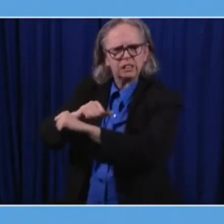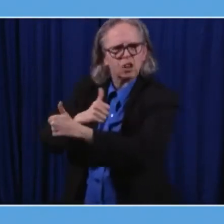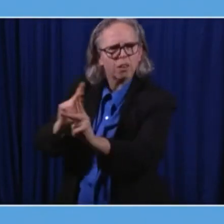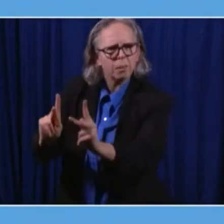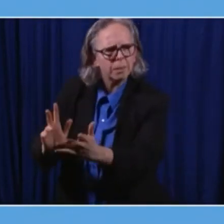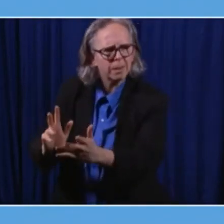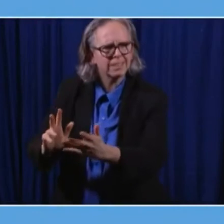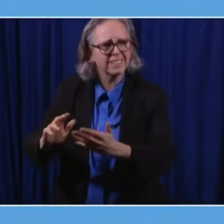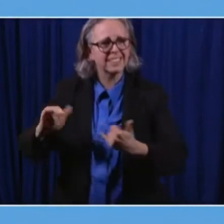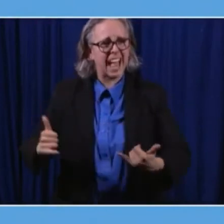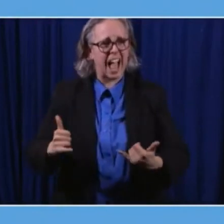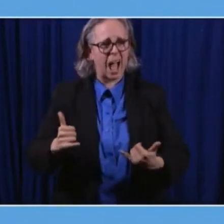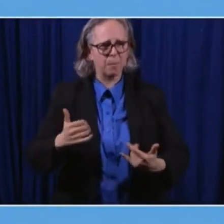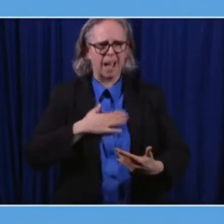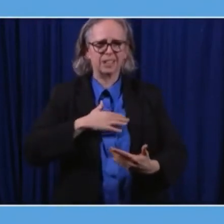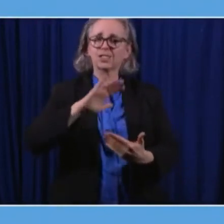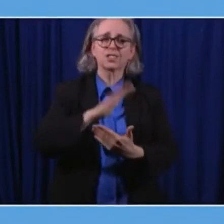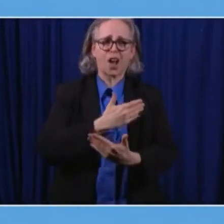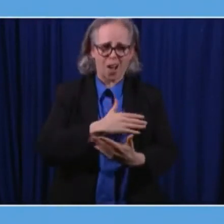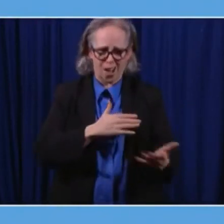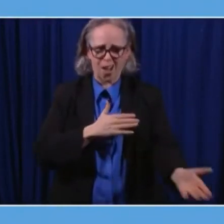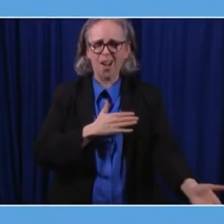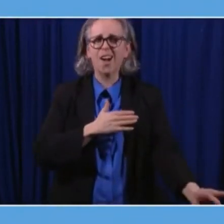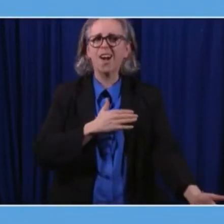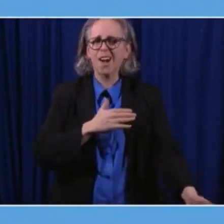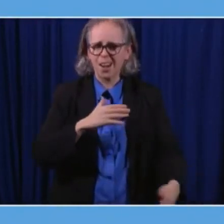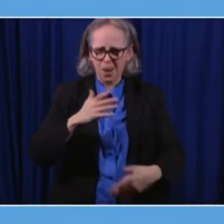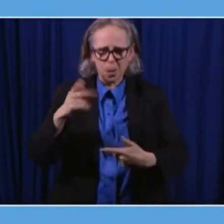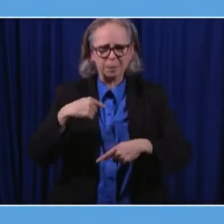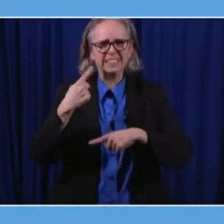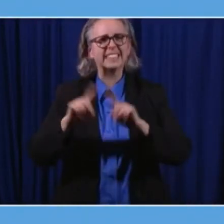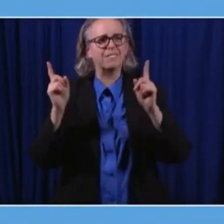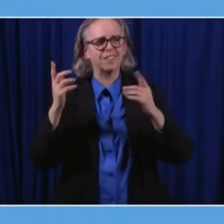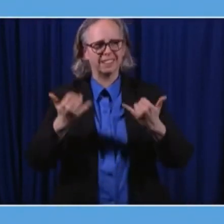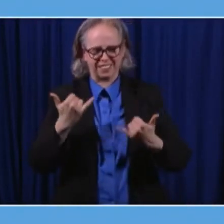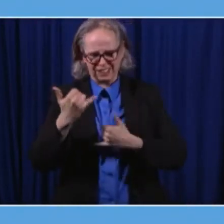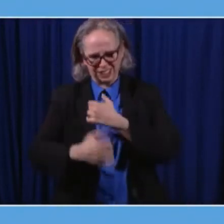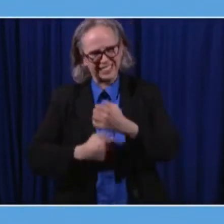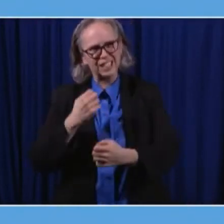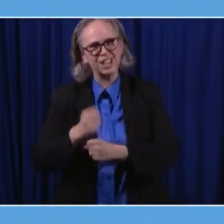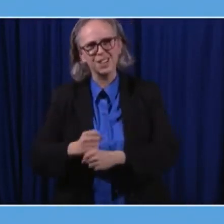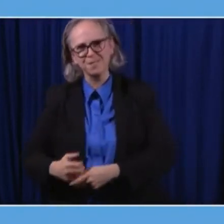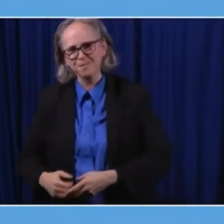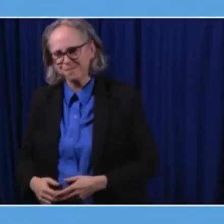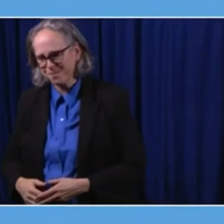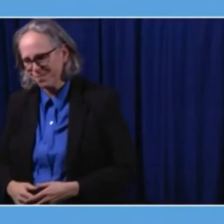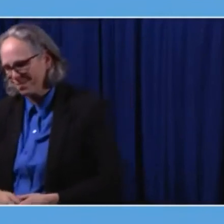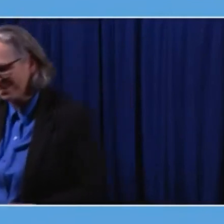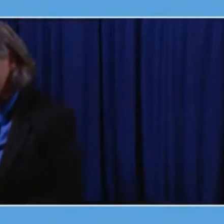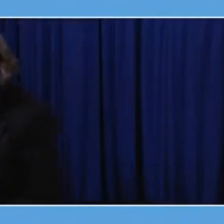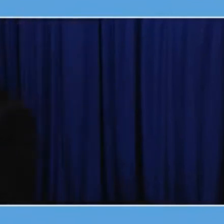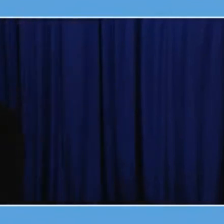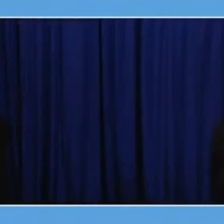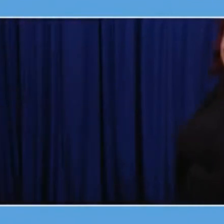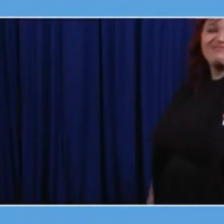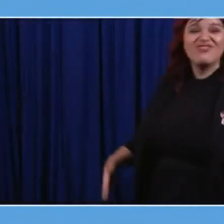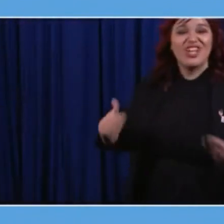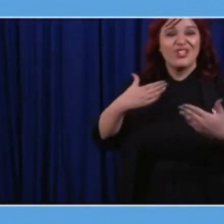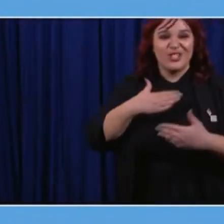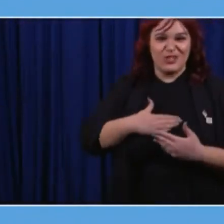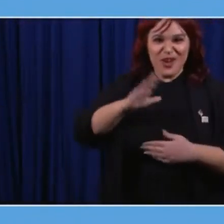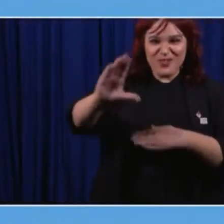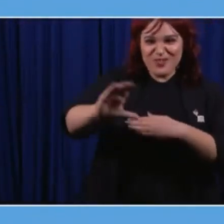song, Christmas Will Be Different This Year. Everybody in the Buckeye State, y'all stay safe. Have a great Christmas and a